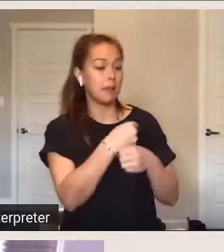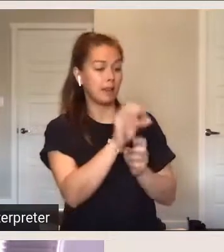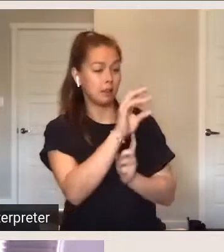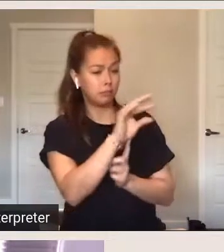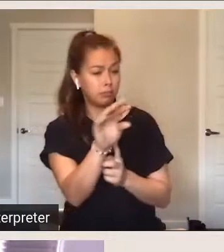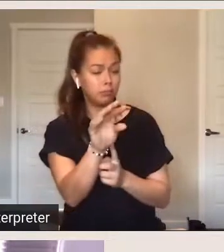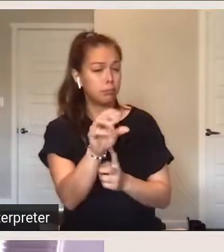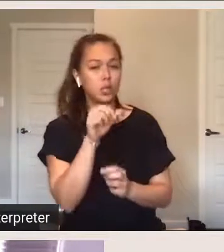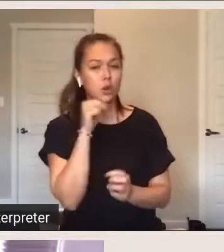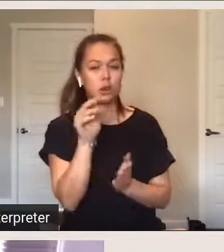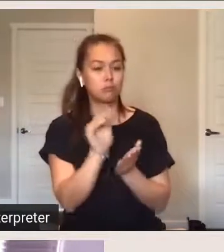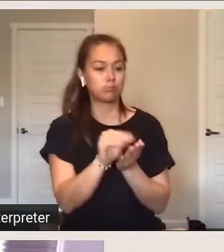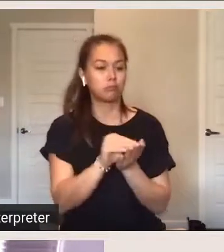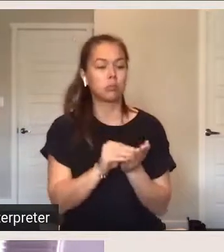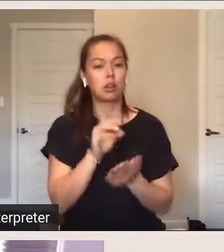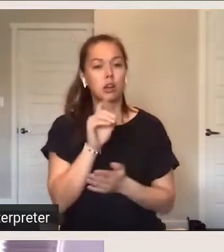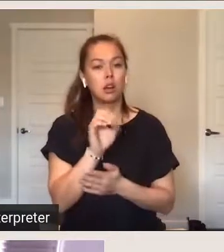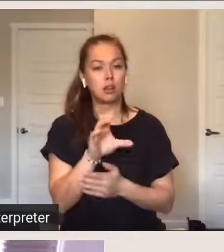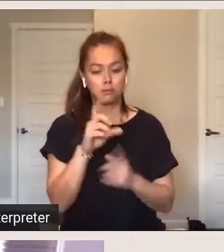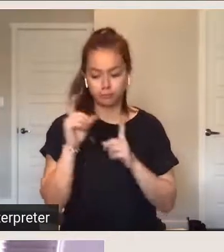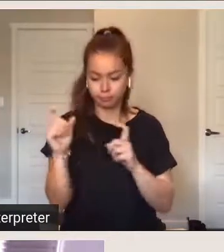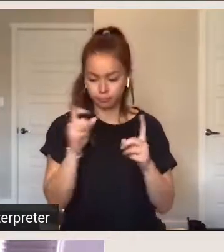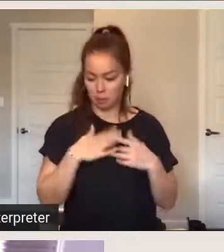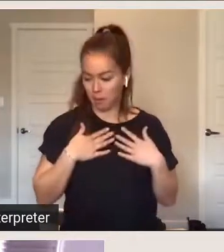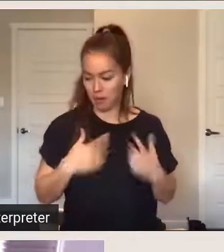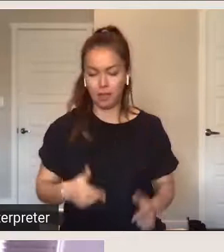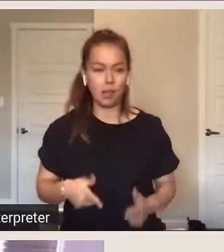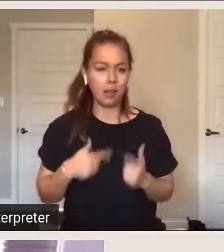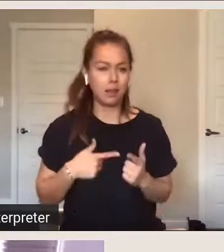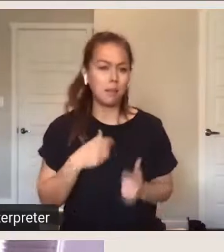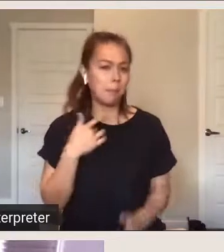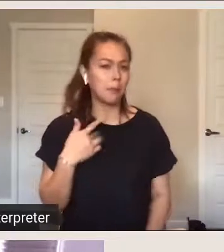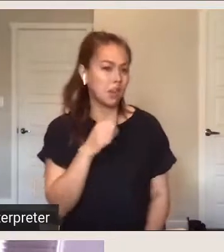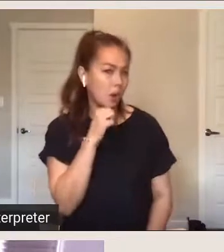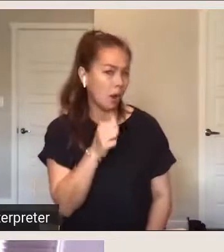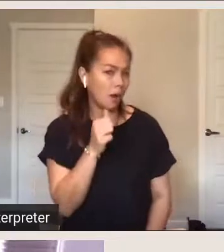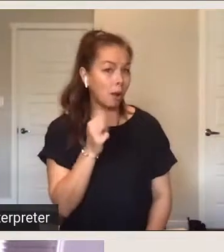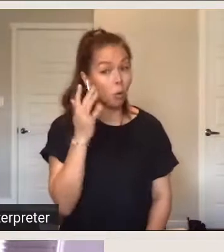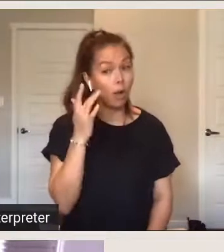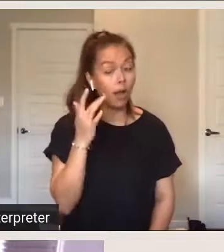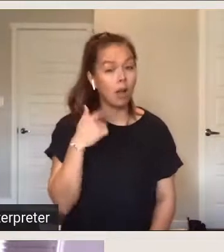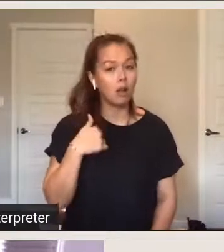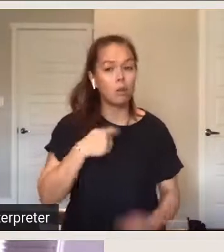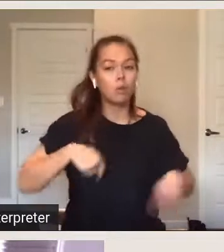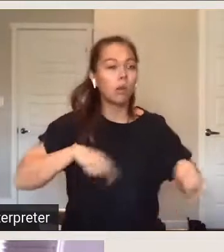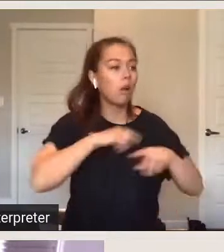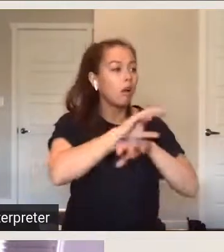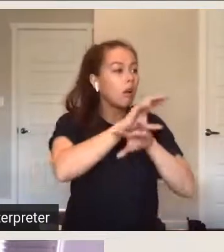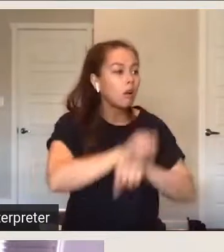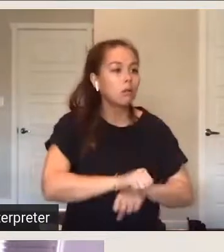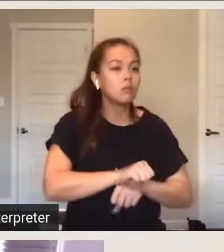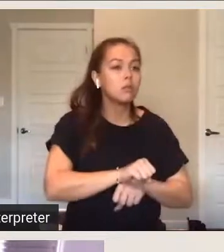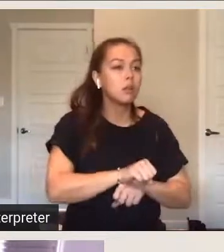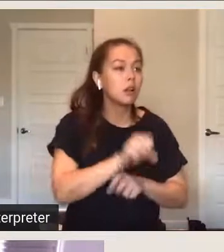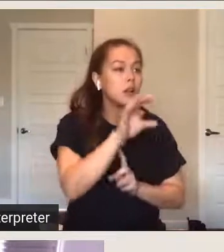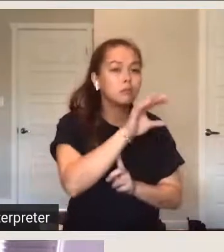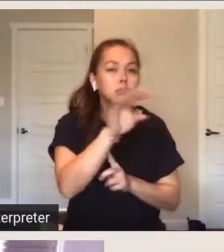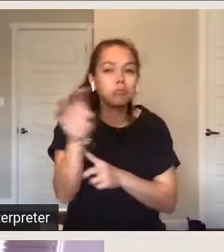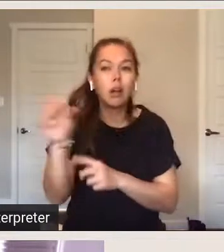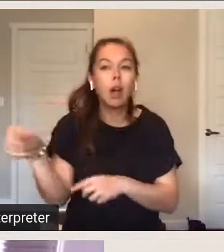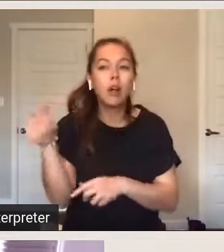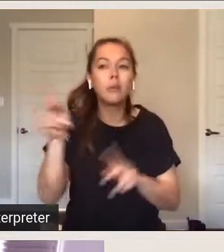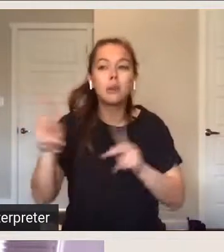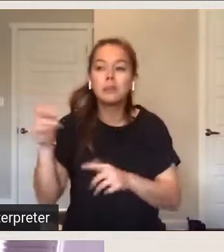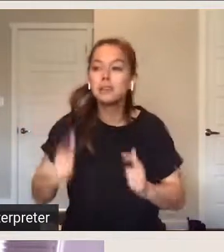because we are used to capturing other people's life and or like other products. And so